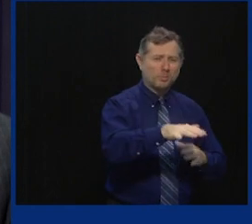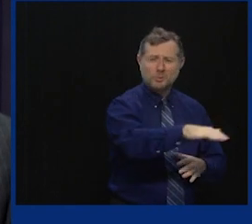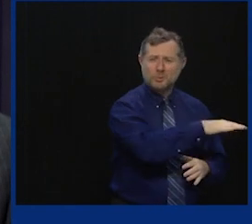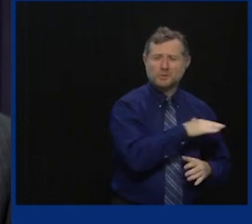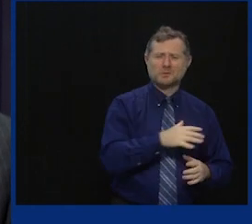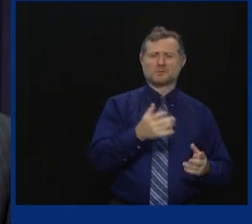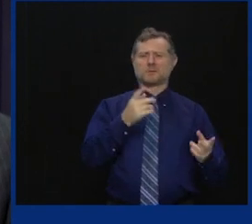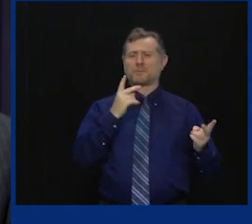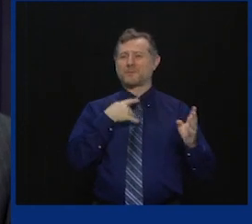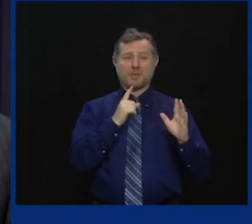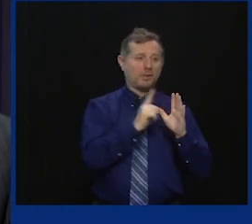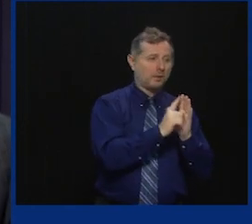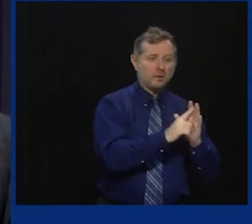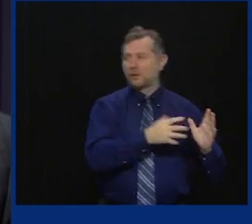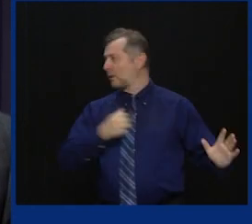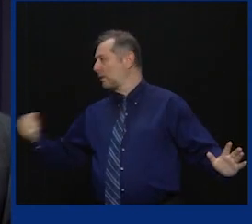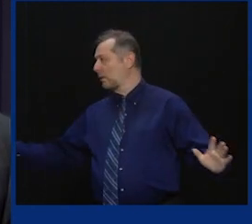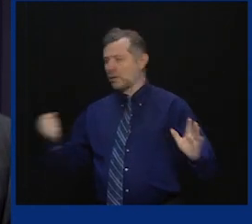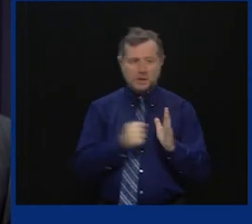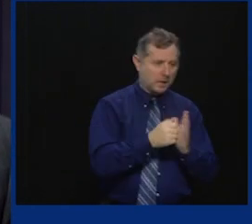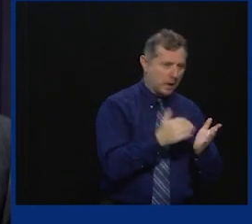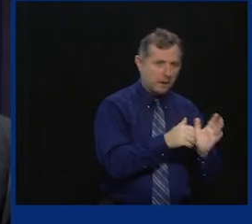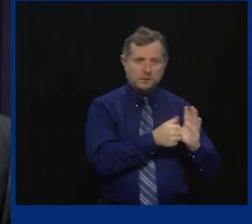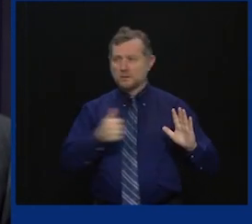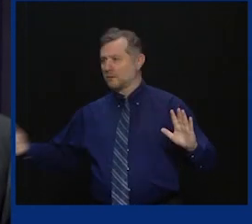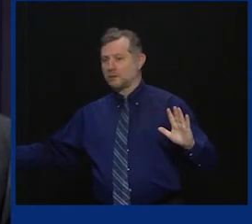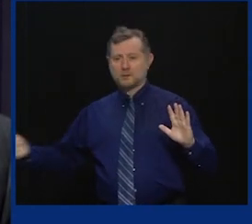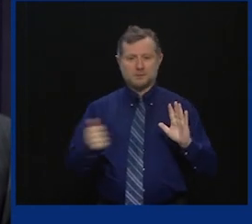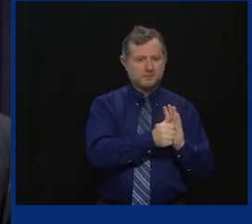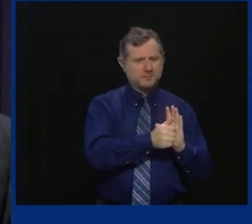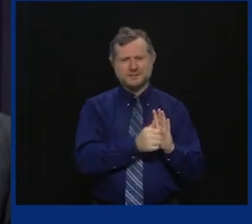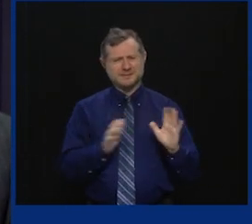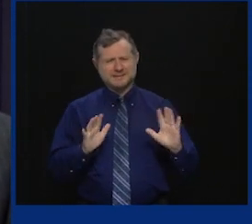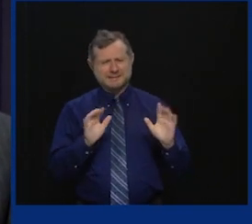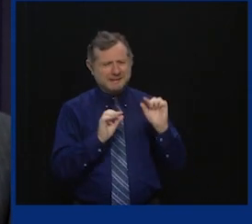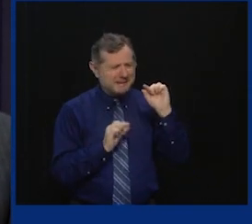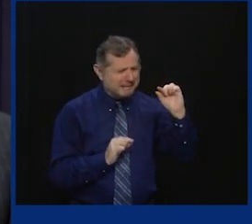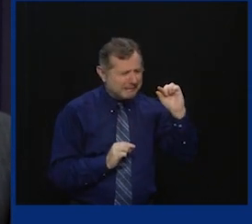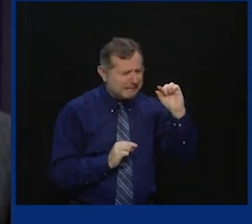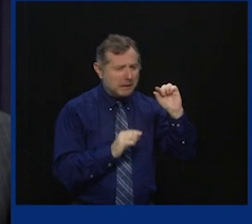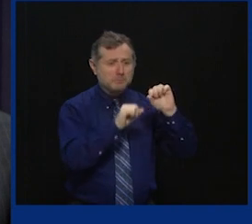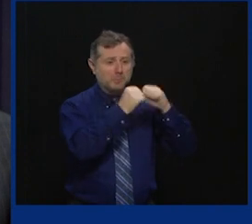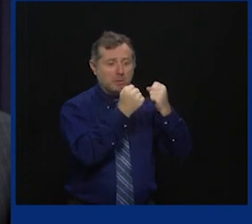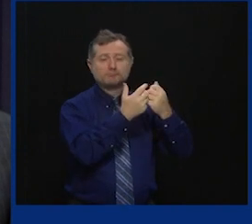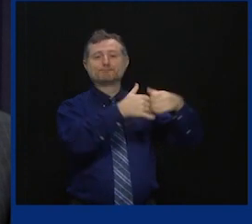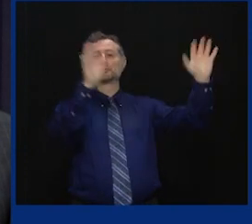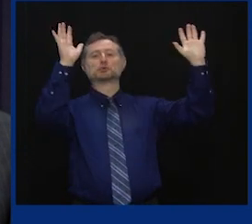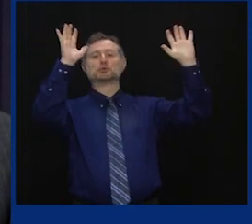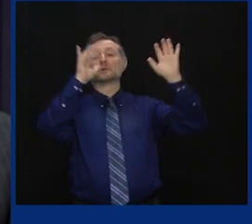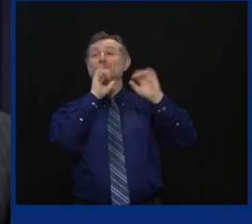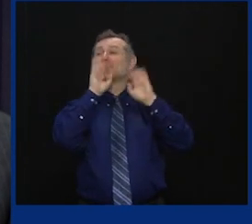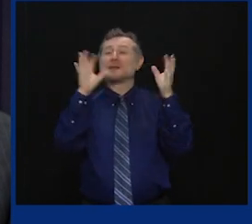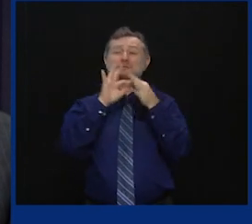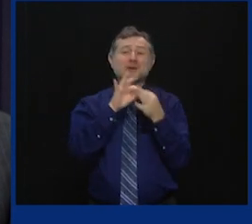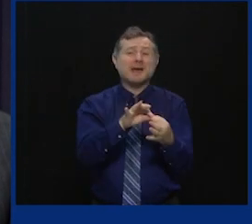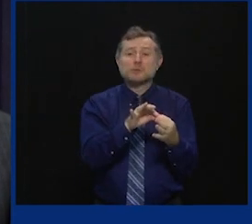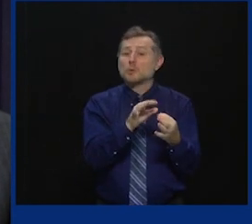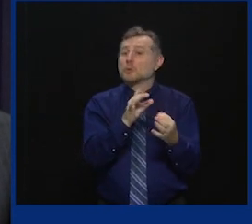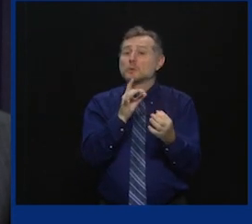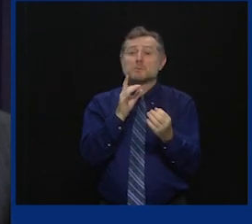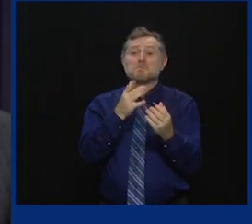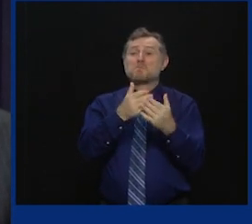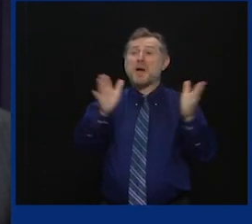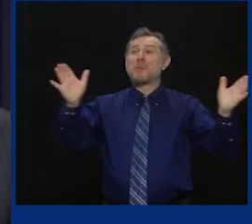for technical violations have not one iota to do with public safety. It comes from an era